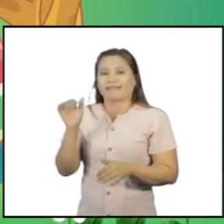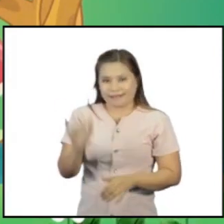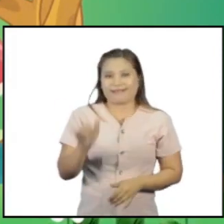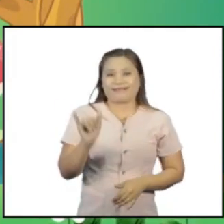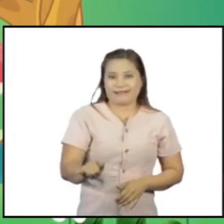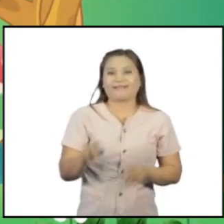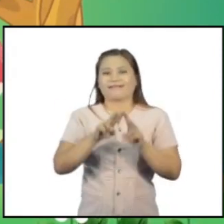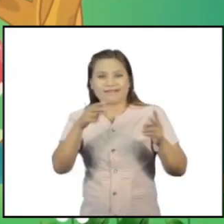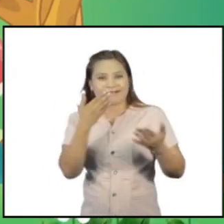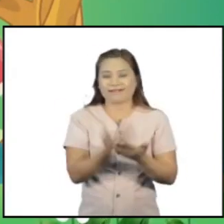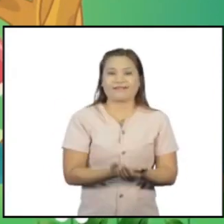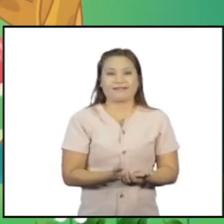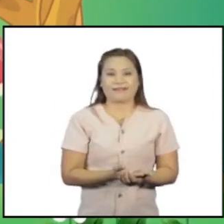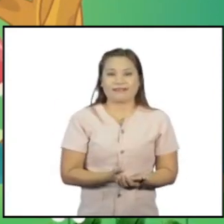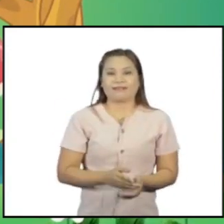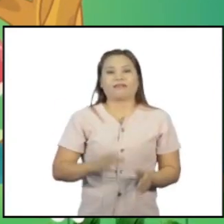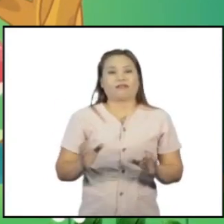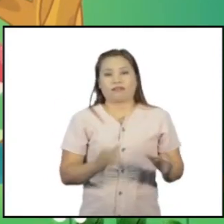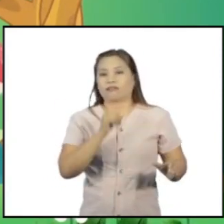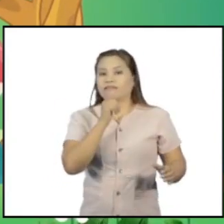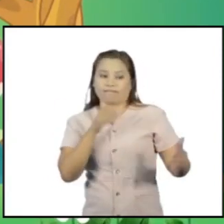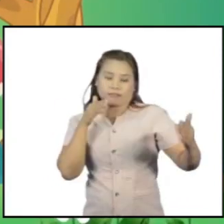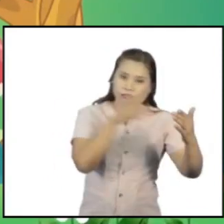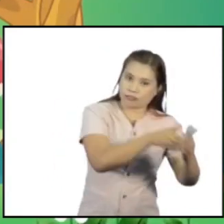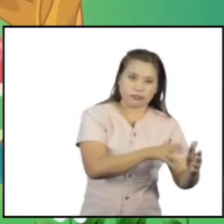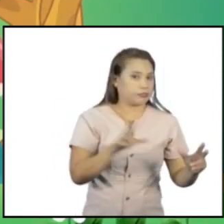Yes, very good. Do not fight back.